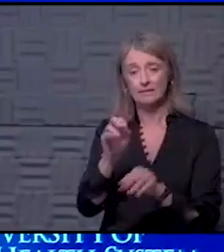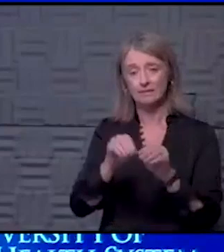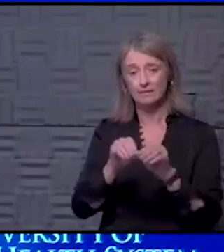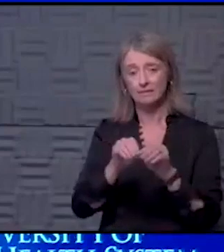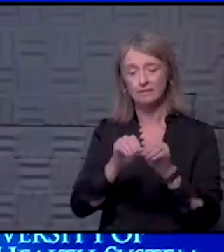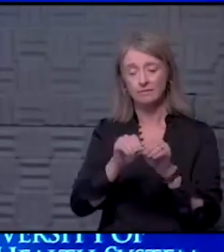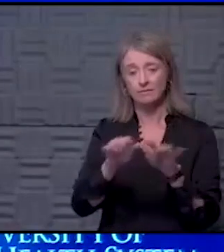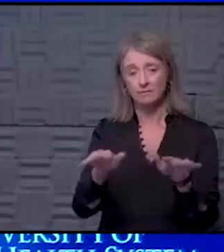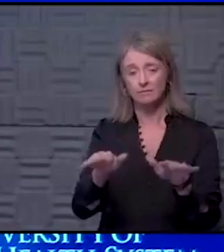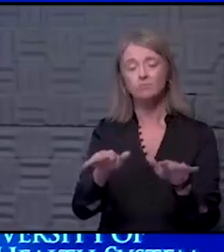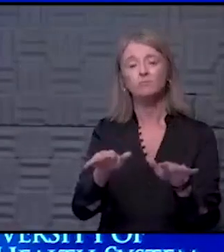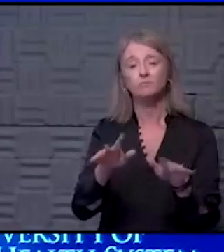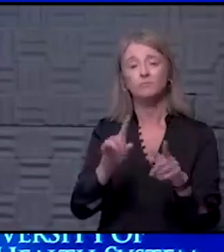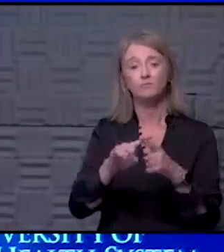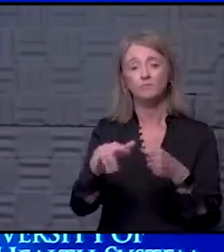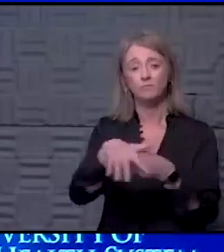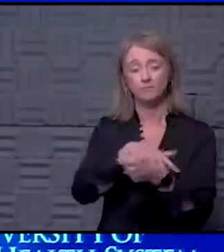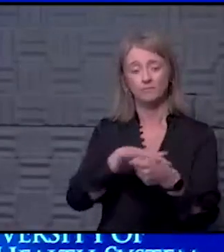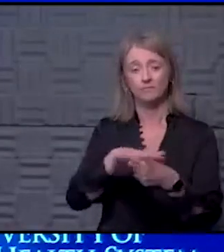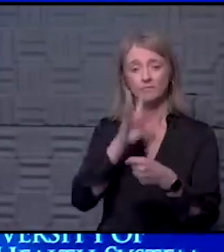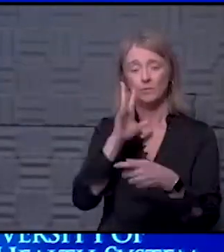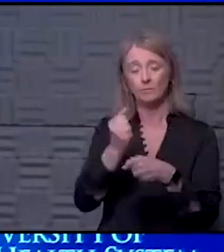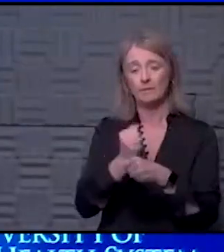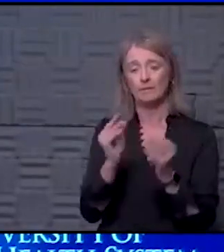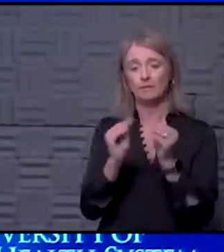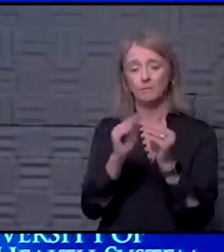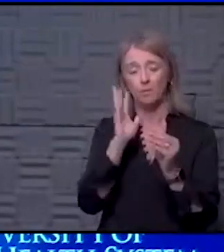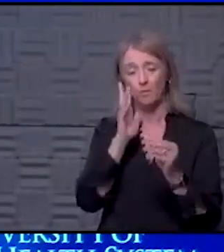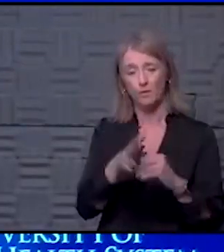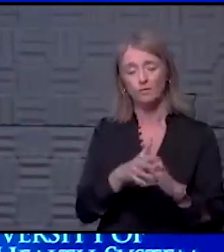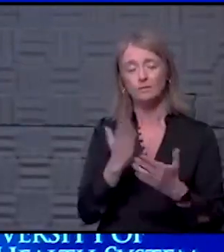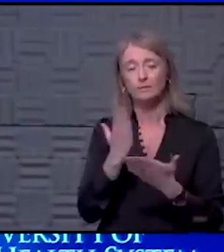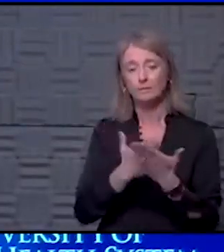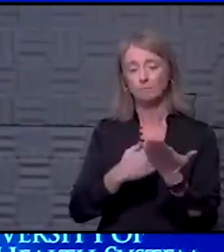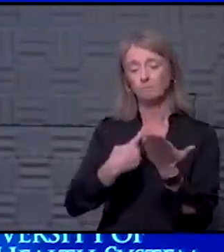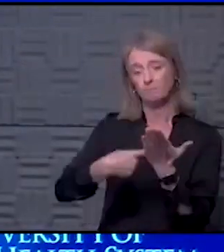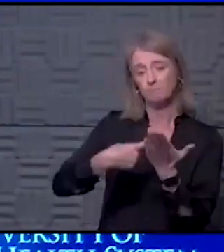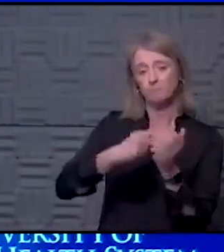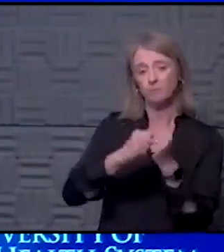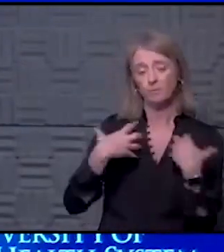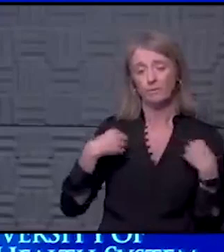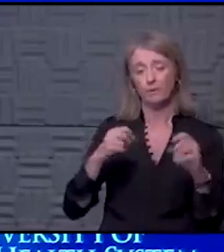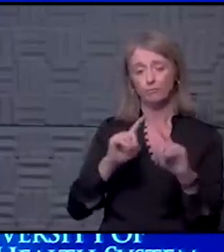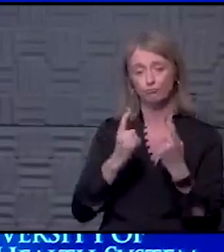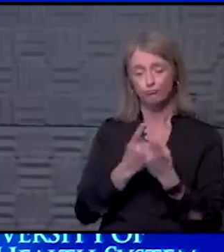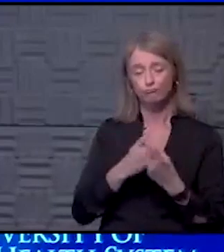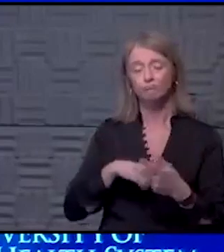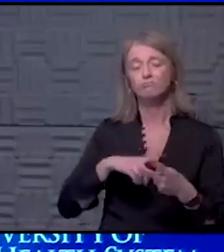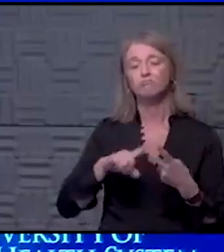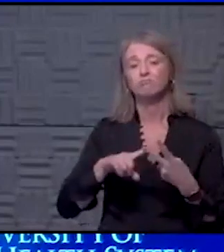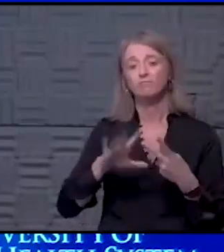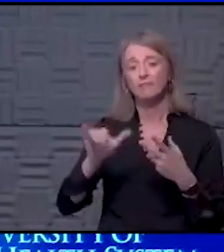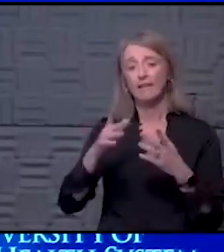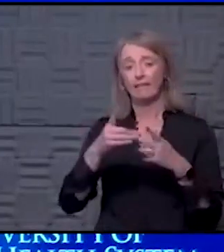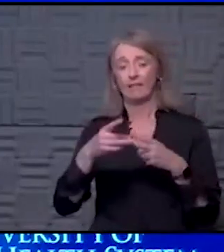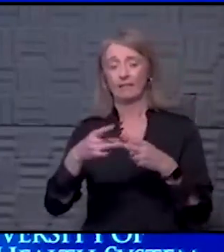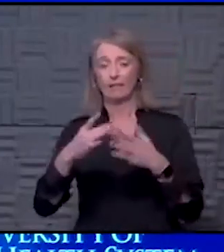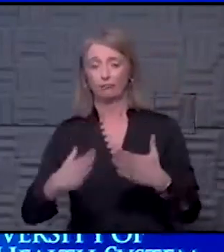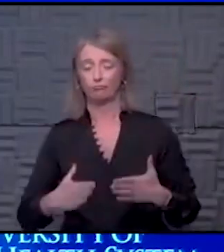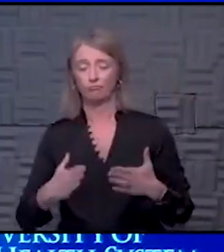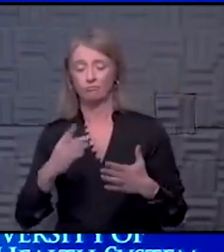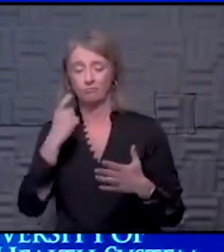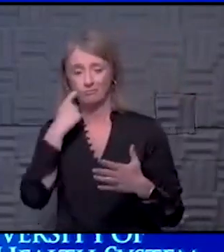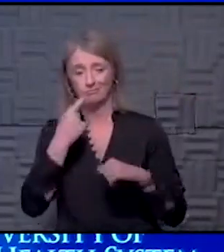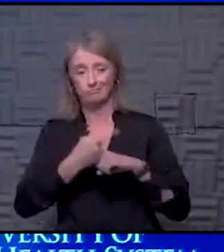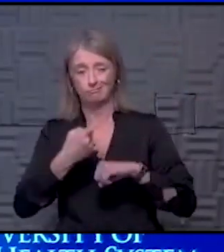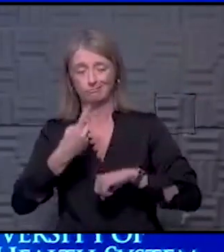every vaccination site in the metro. Some of the conversations with our health departments and their leaders over the past